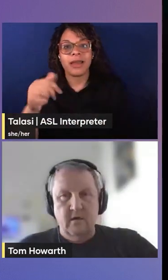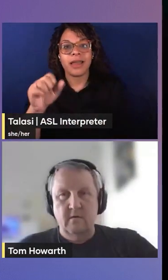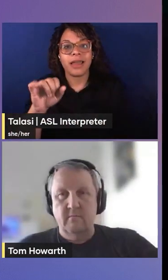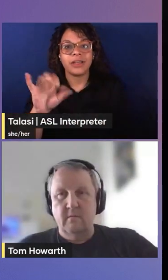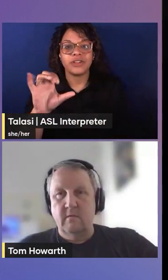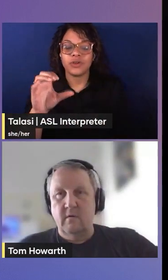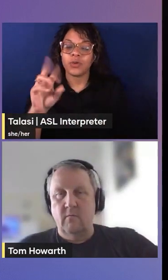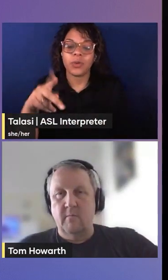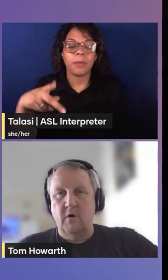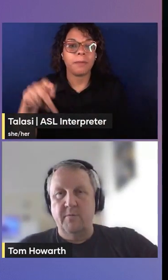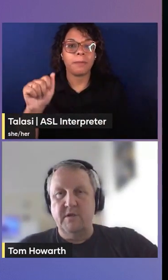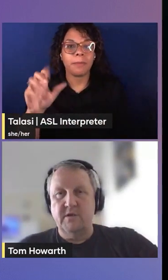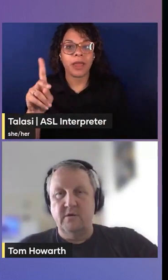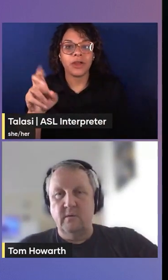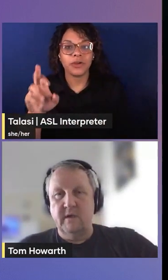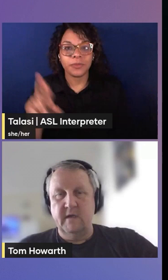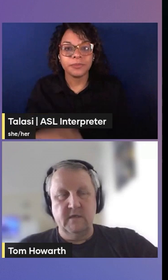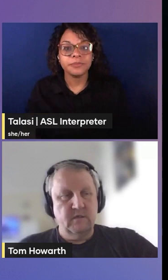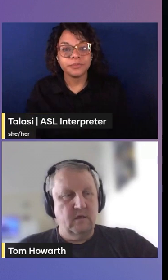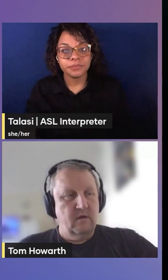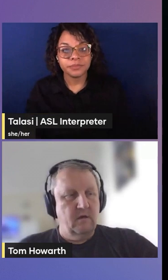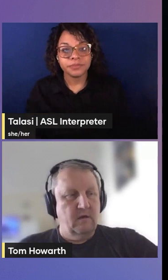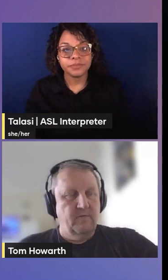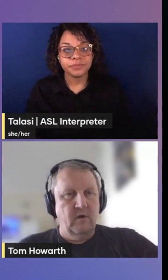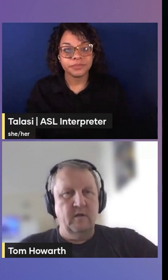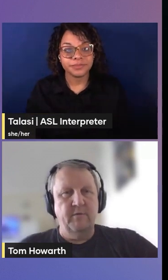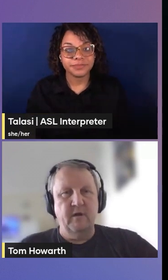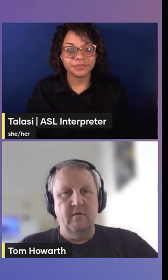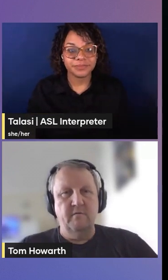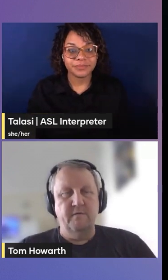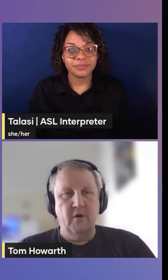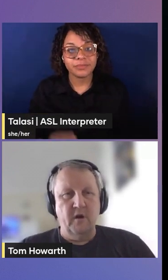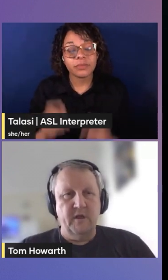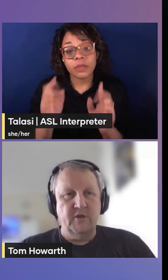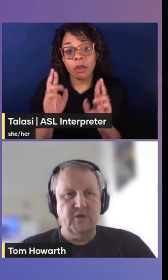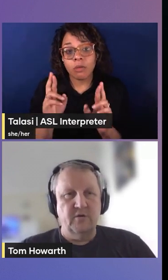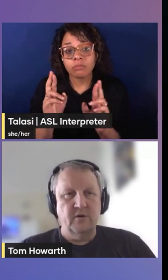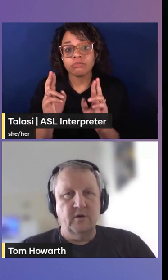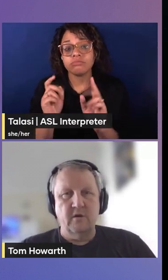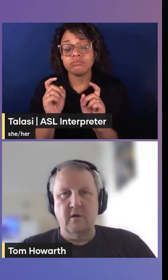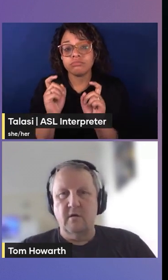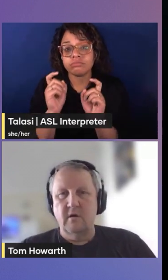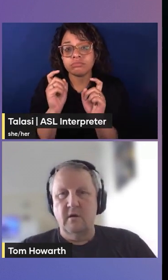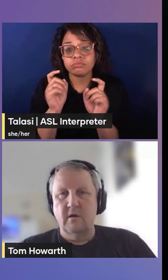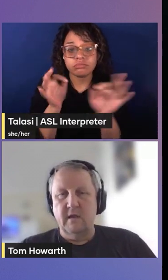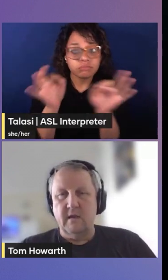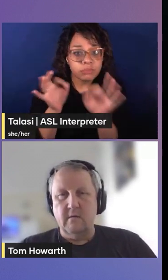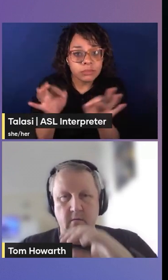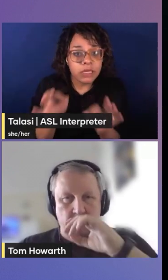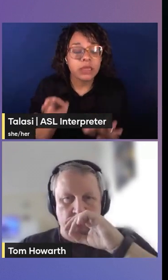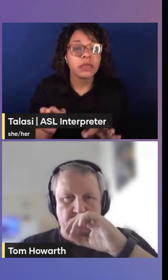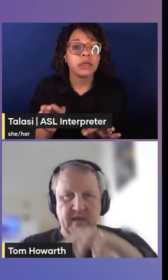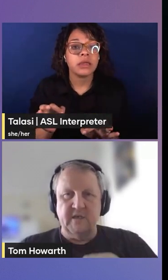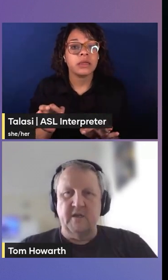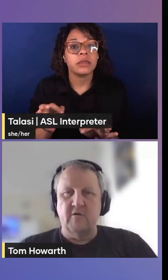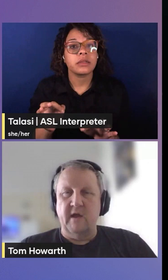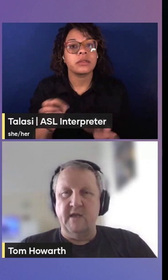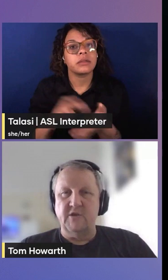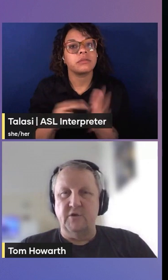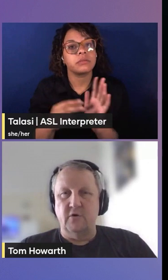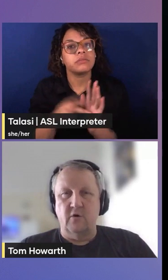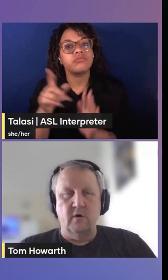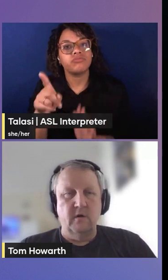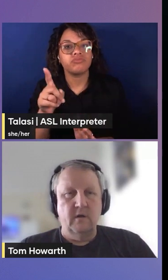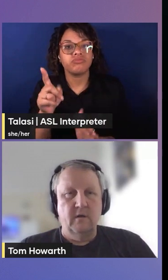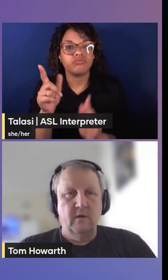And what I'm hoping to do is give you a little bit of knowledge so you can easily